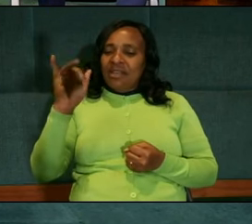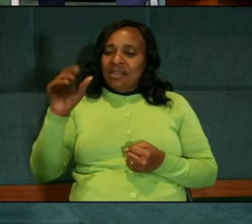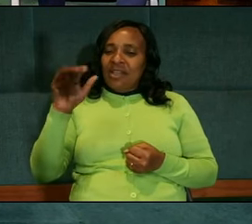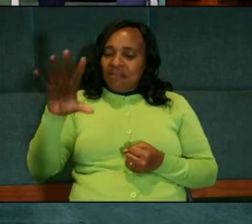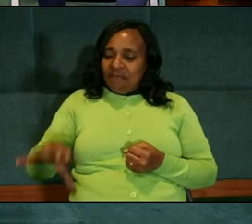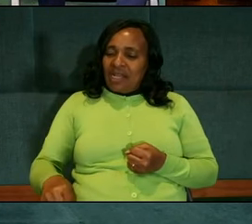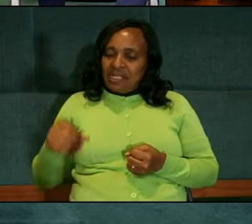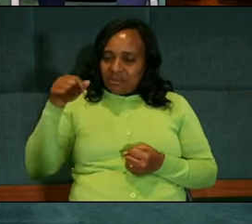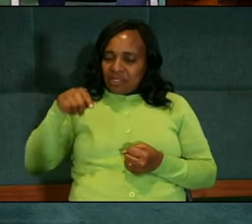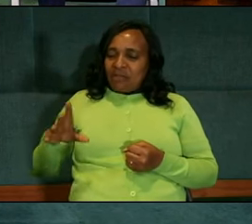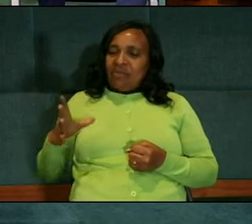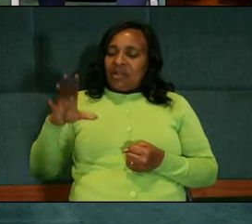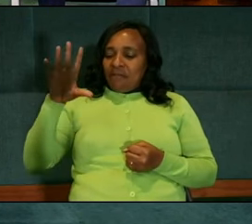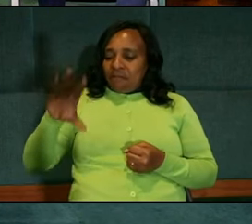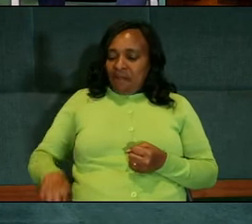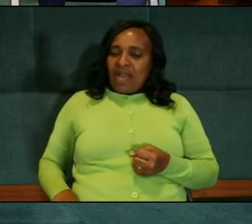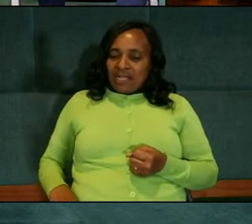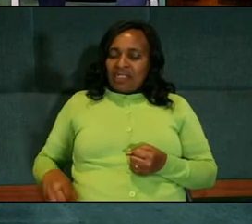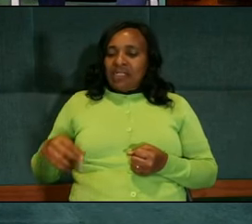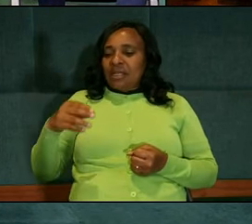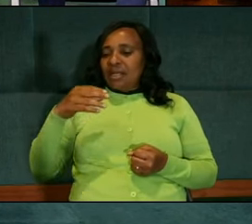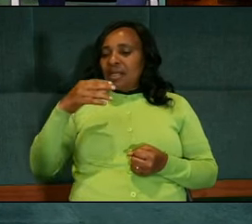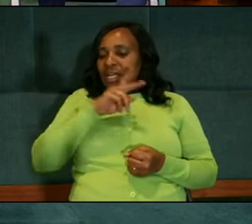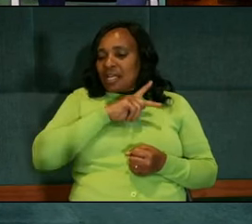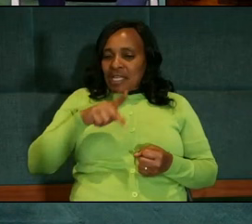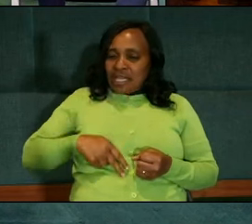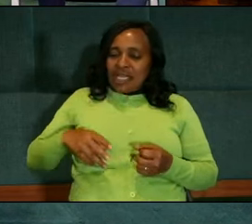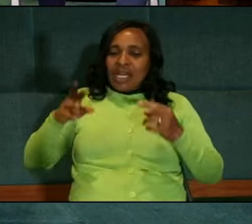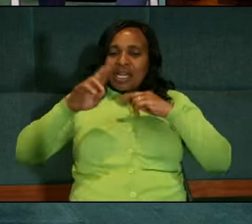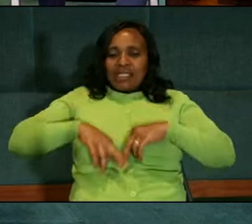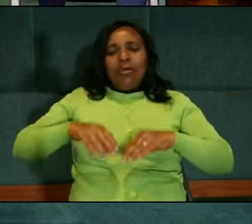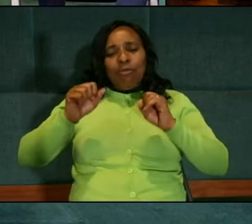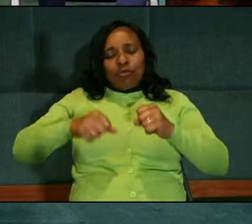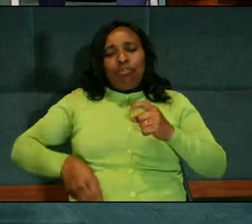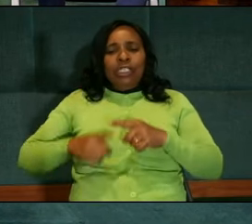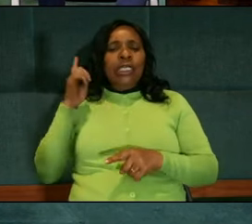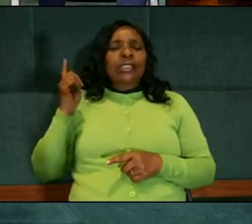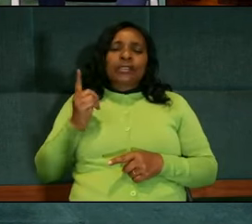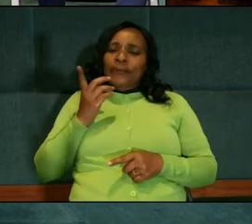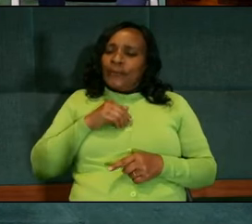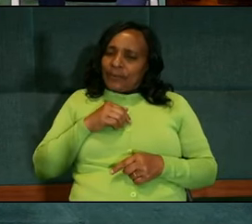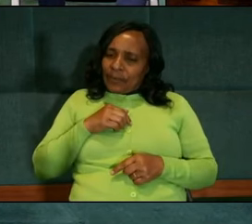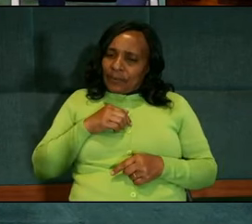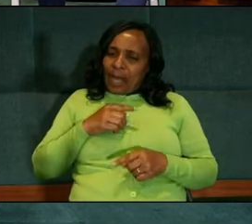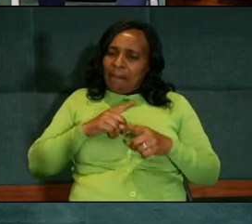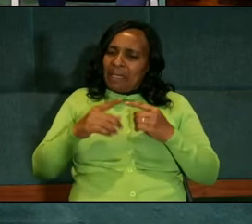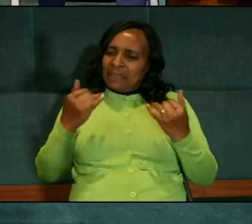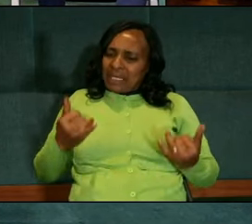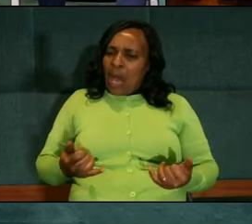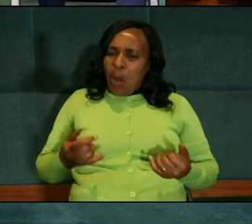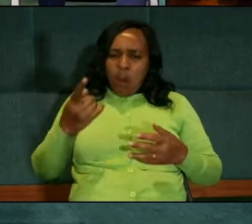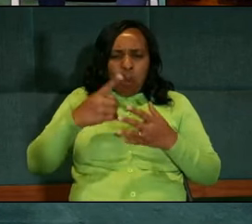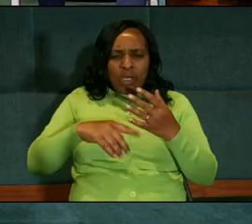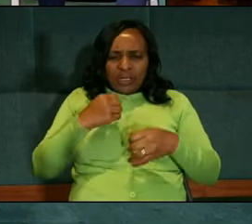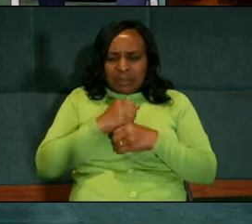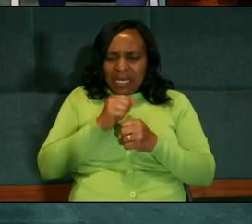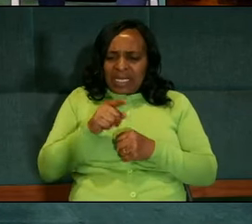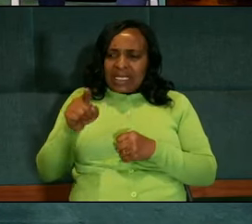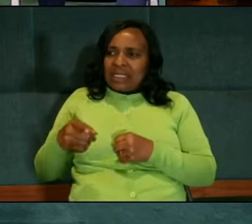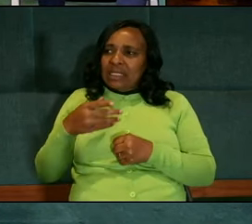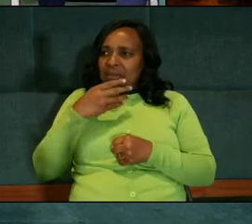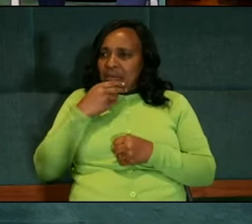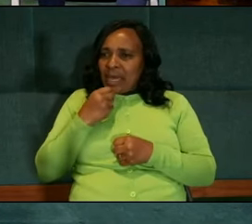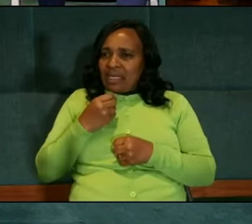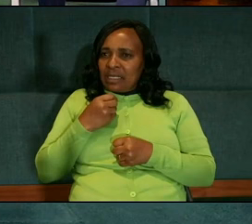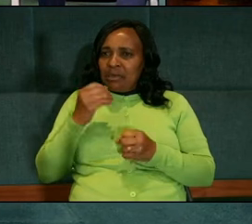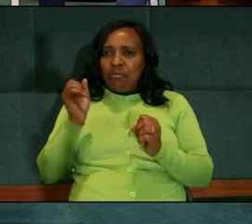he finds Saul resting. Could have killed him, you know. But what actually transpired in that